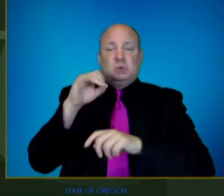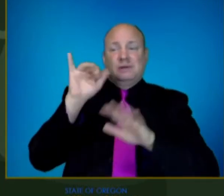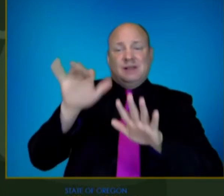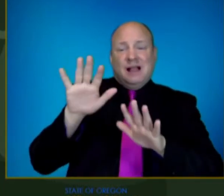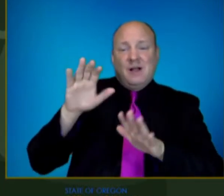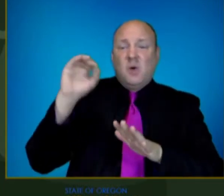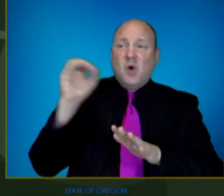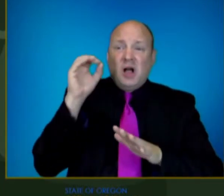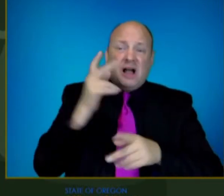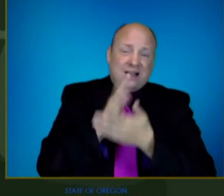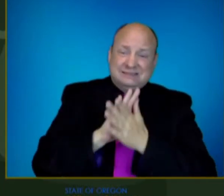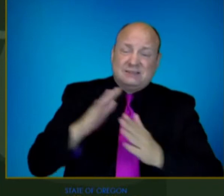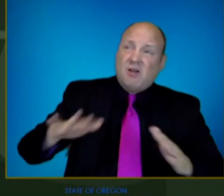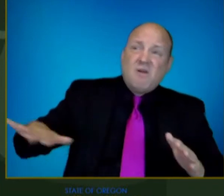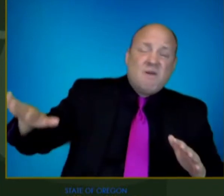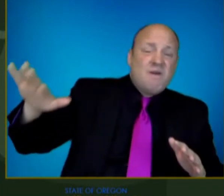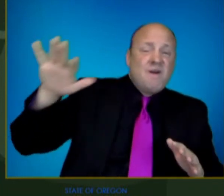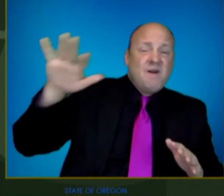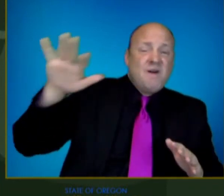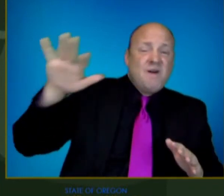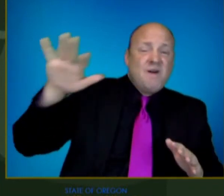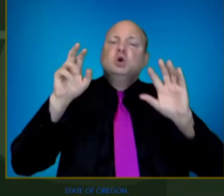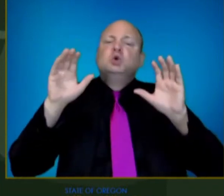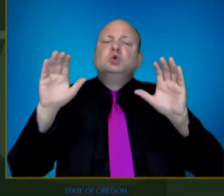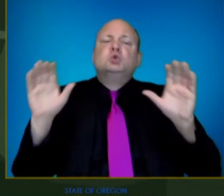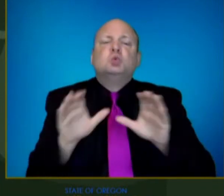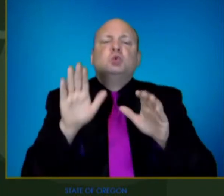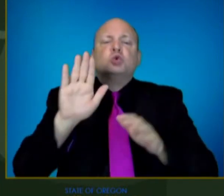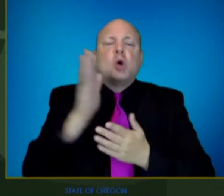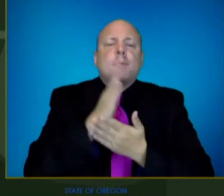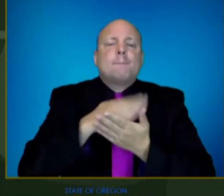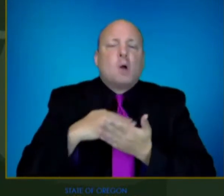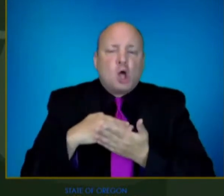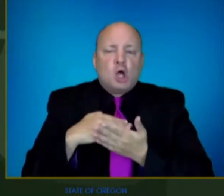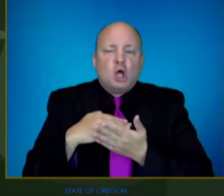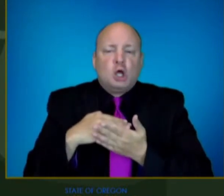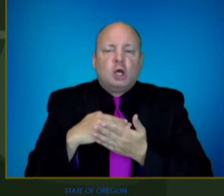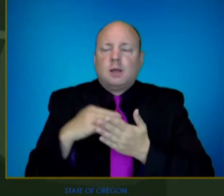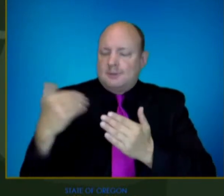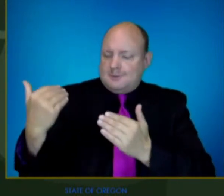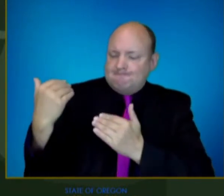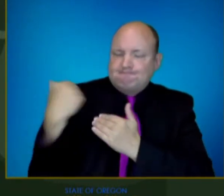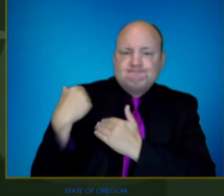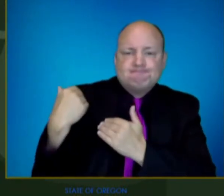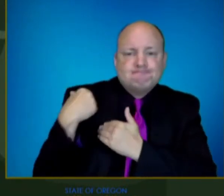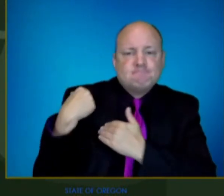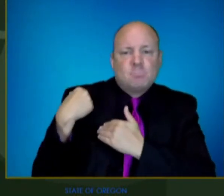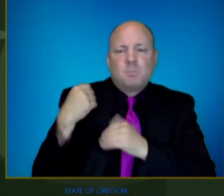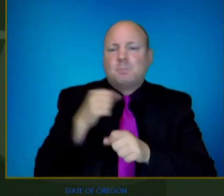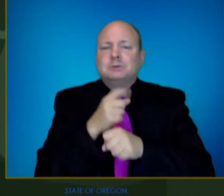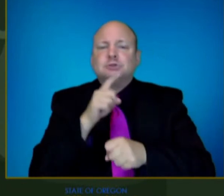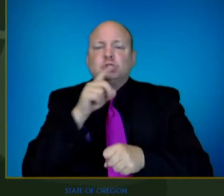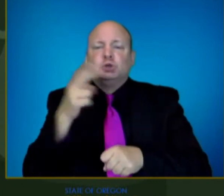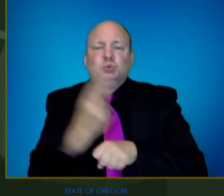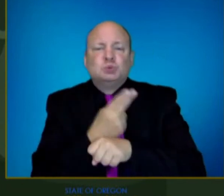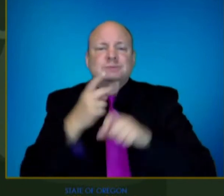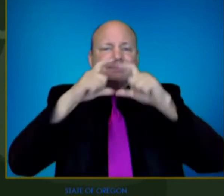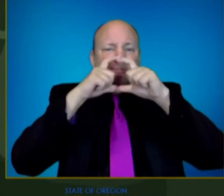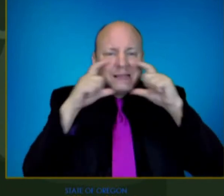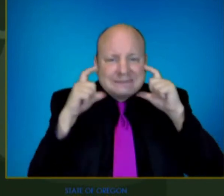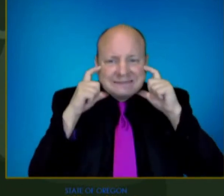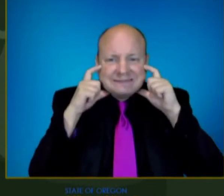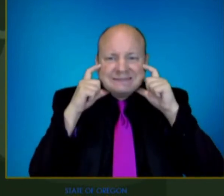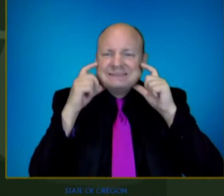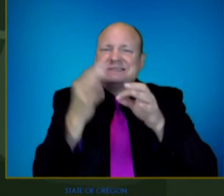part, to step up, to use this very simple and effective tool to slow the spread of the